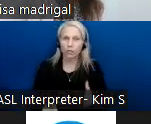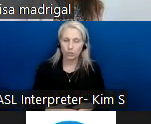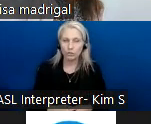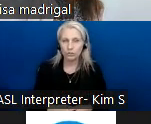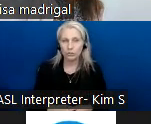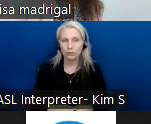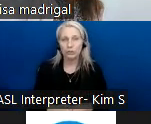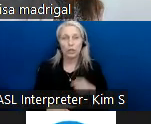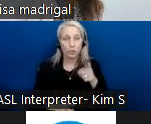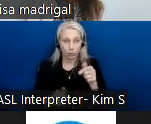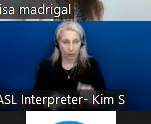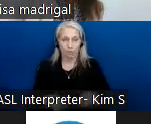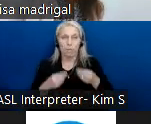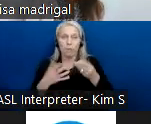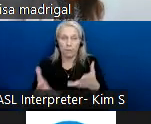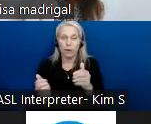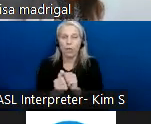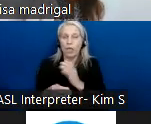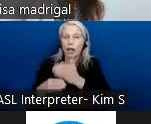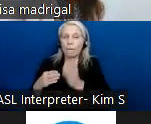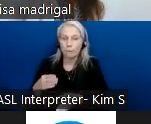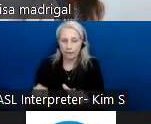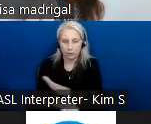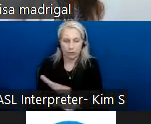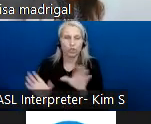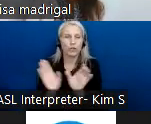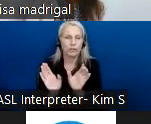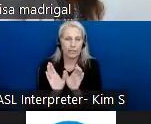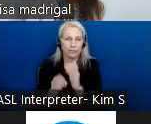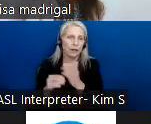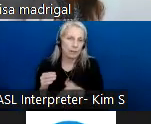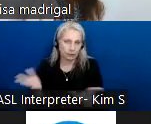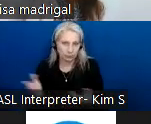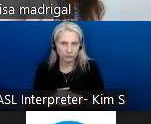can provide them with a complete certificate of completion.